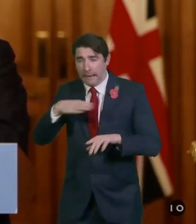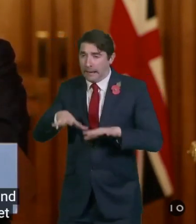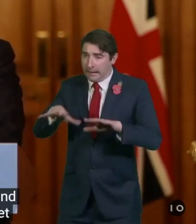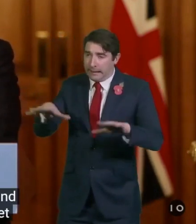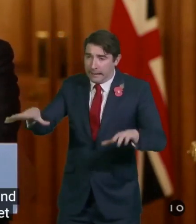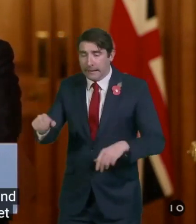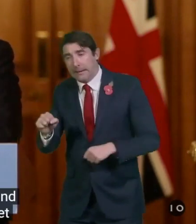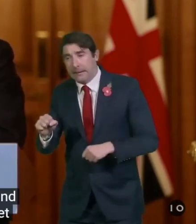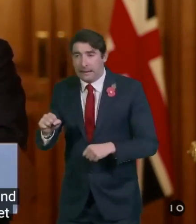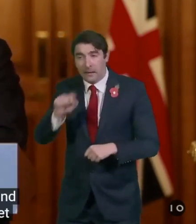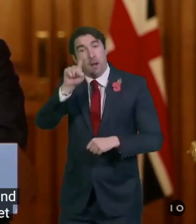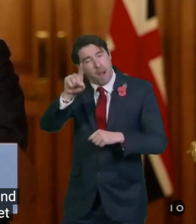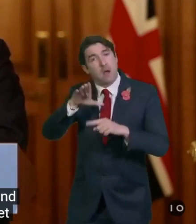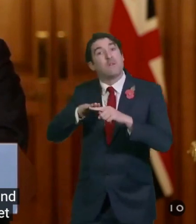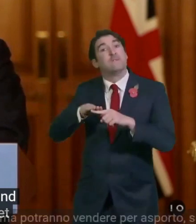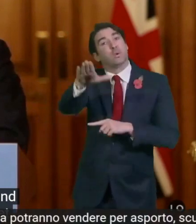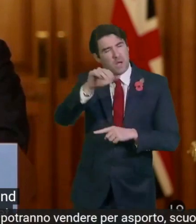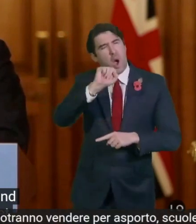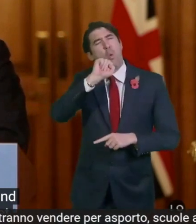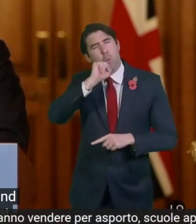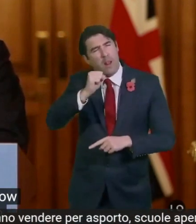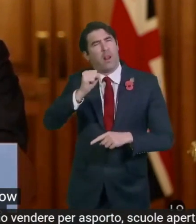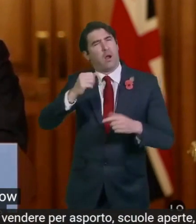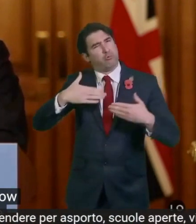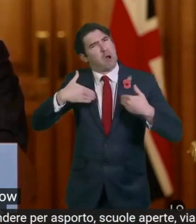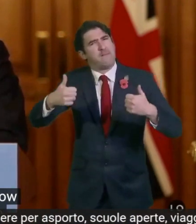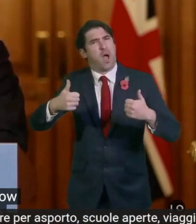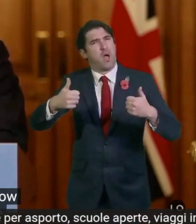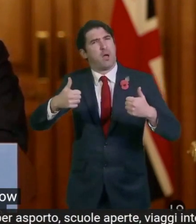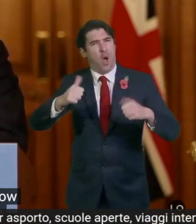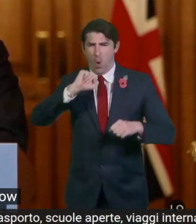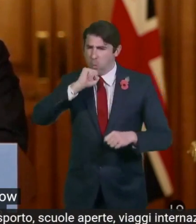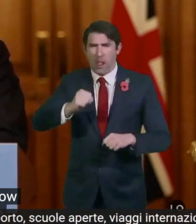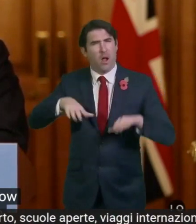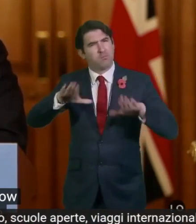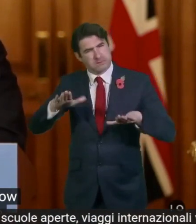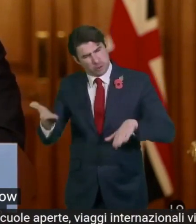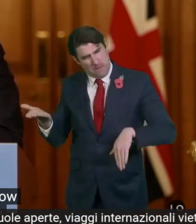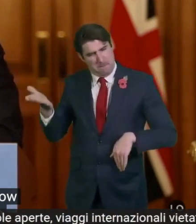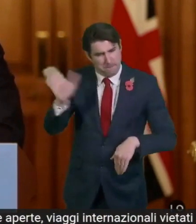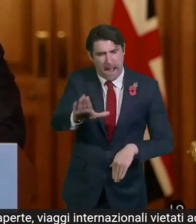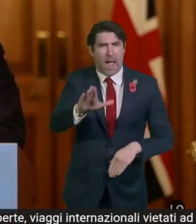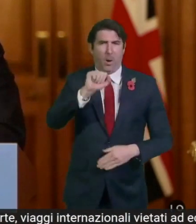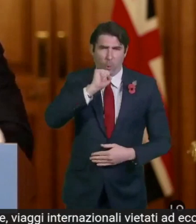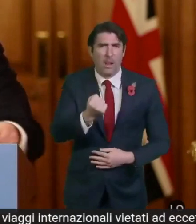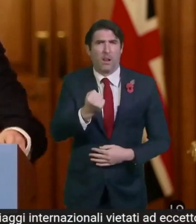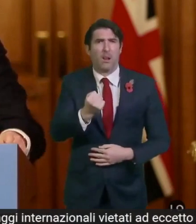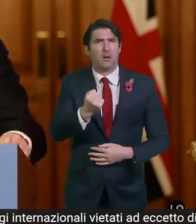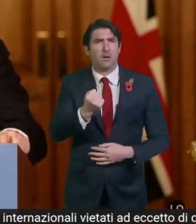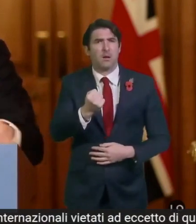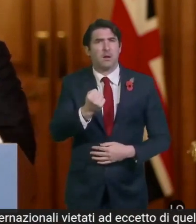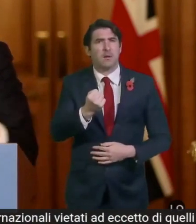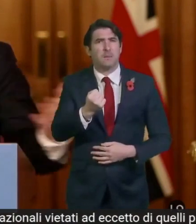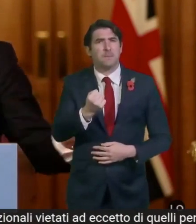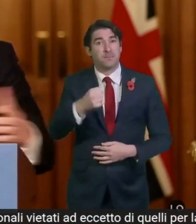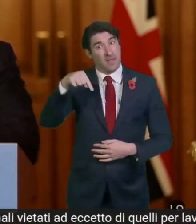this, but we must act now to contain this autumn surge. We're not going back to the full-scale lockdown of March